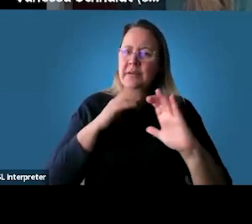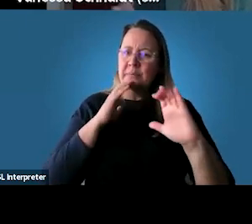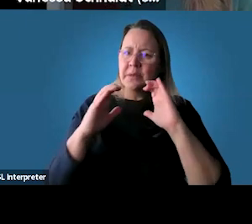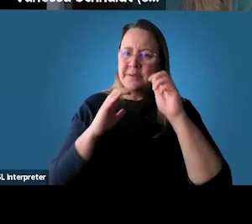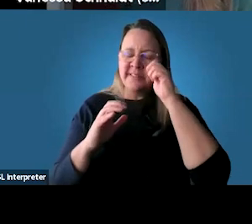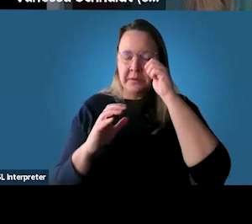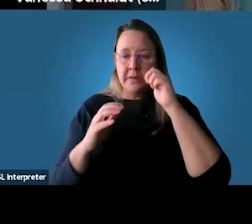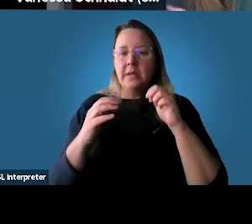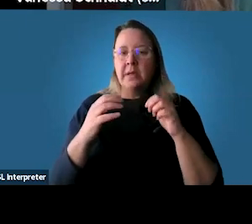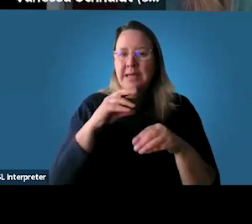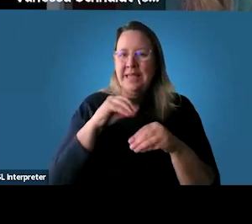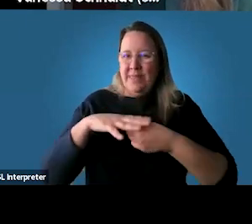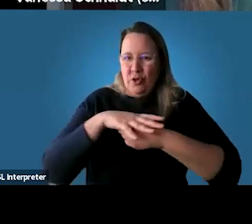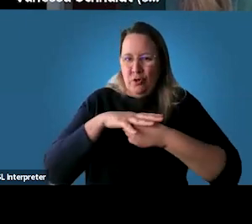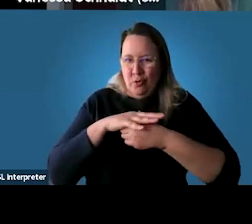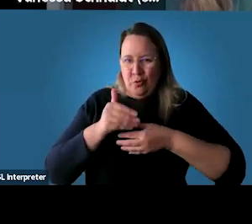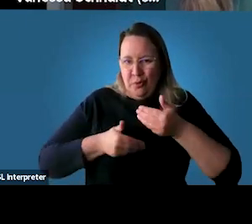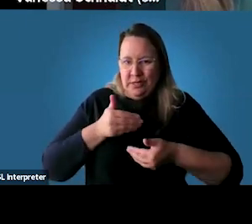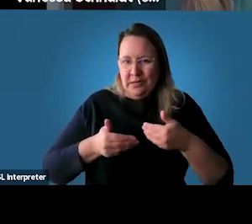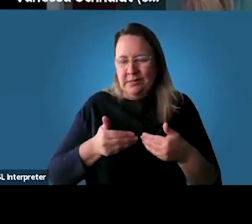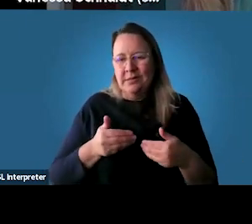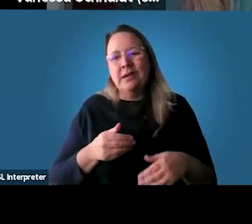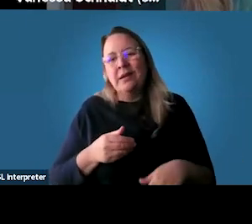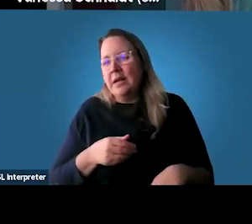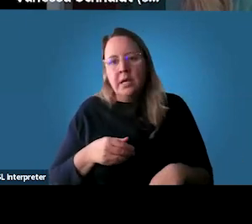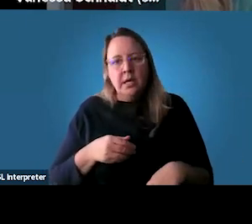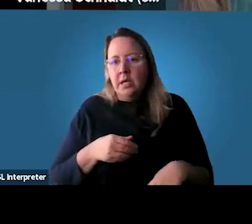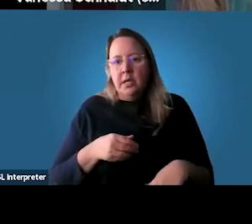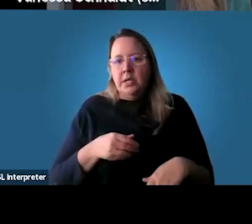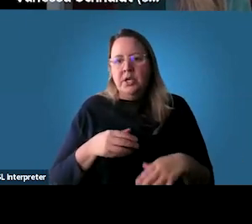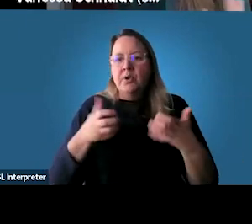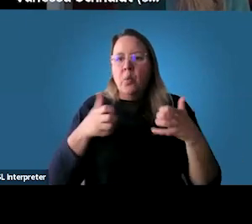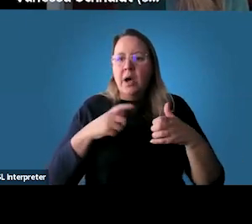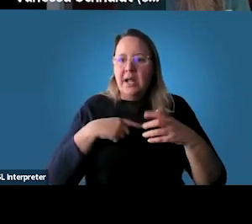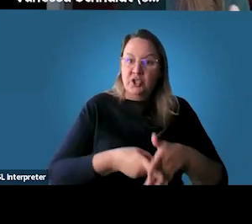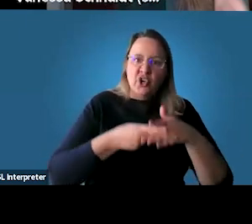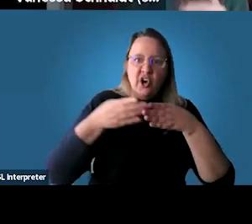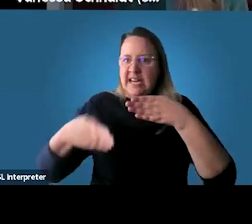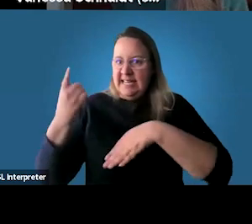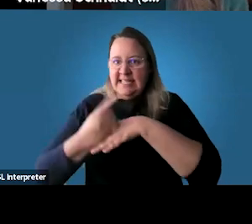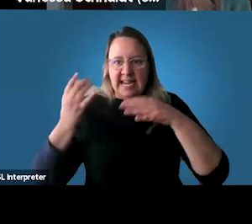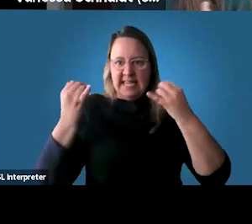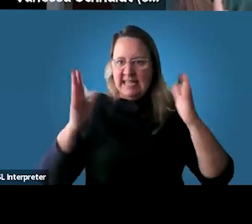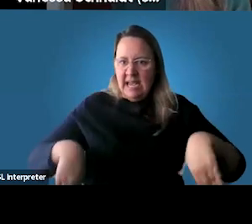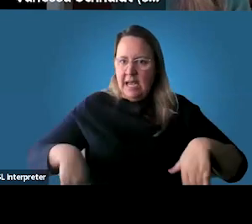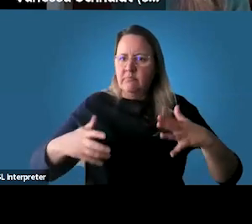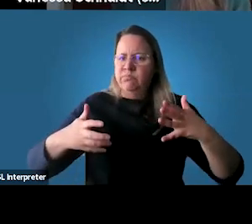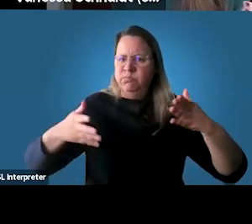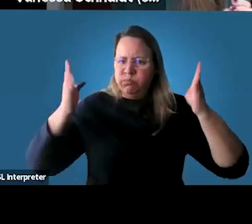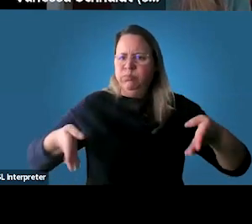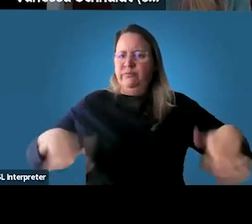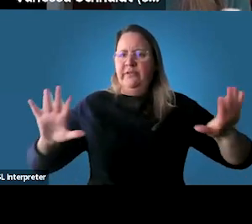a cyclical process, not something with a finite start and end date. As you can see from this graphic, we go